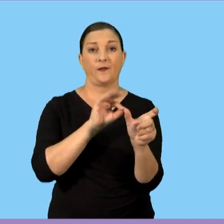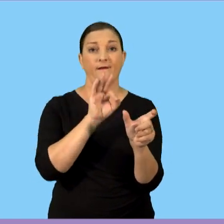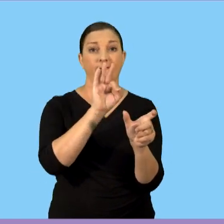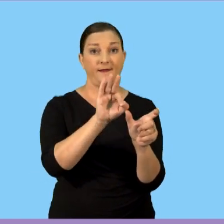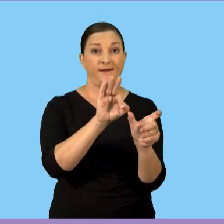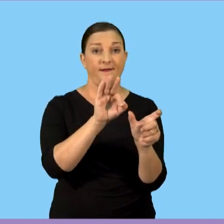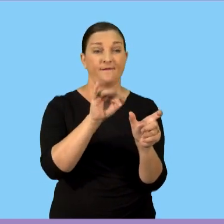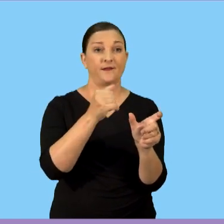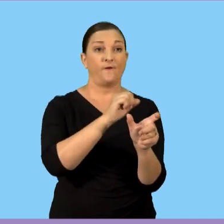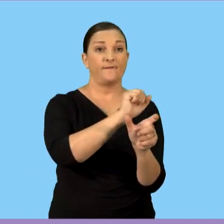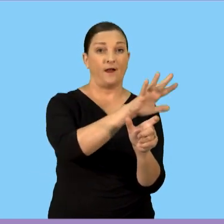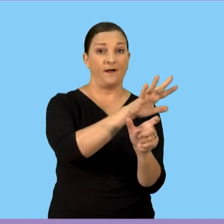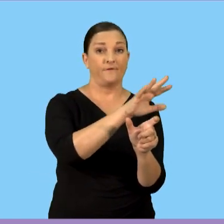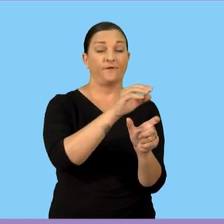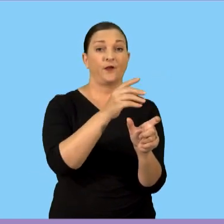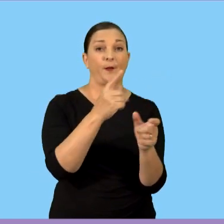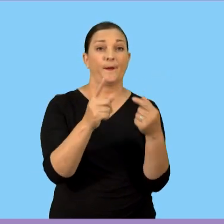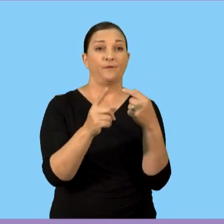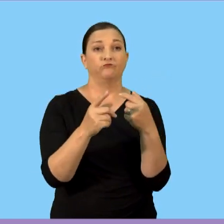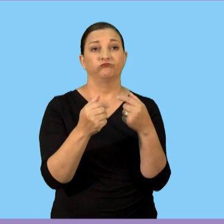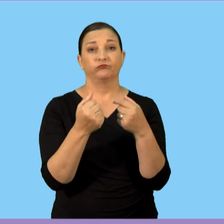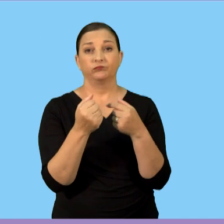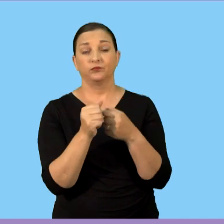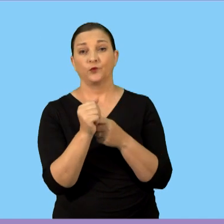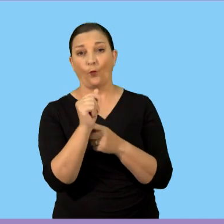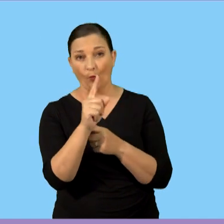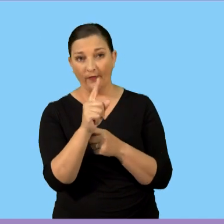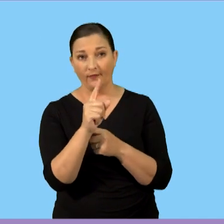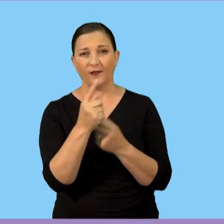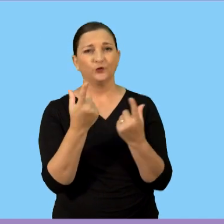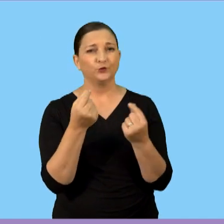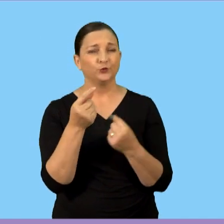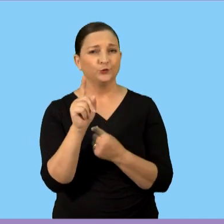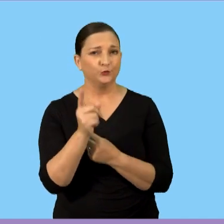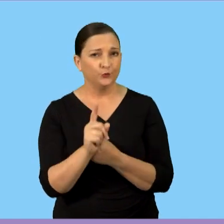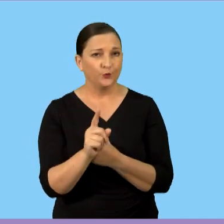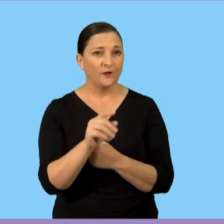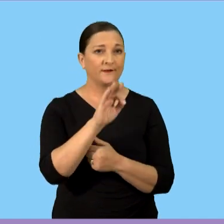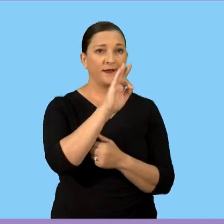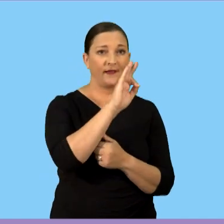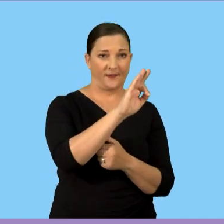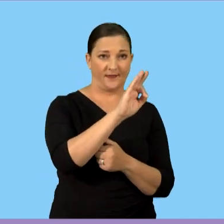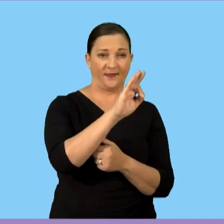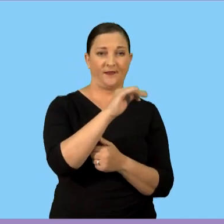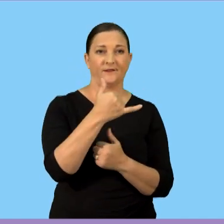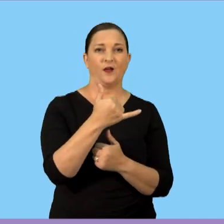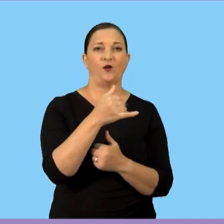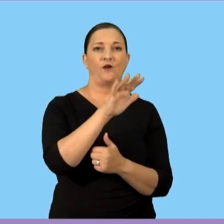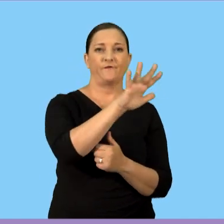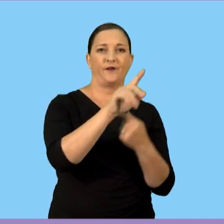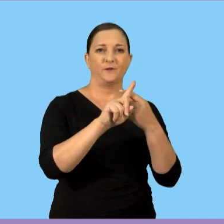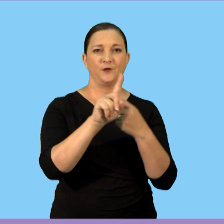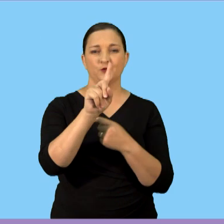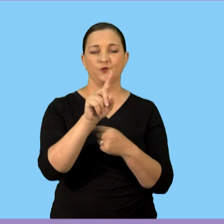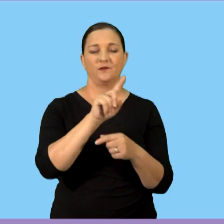5 multiplied by f exponent 1. Same base, we are going to add the exponents. That is going to be f